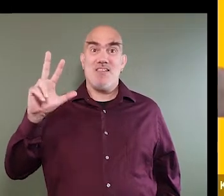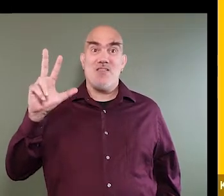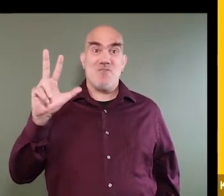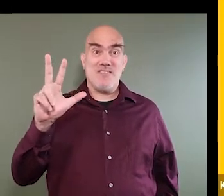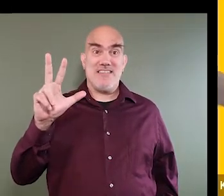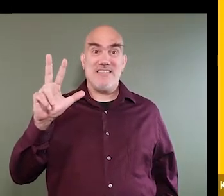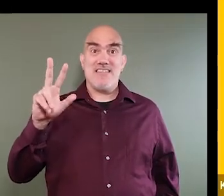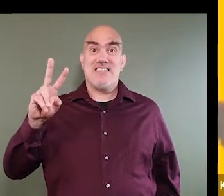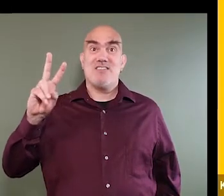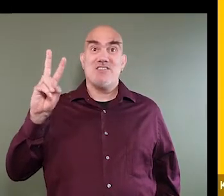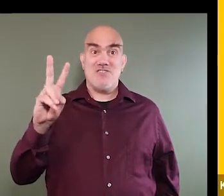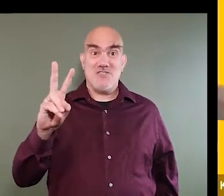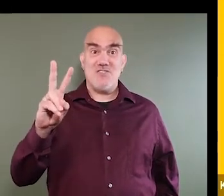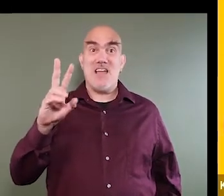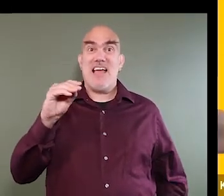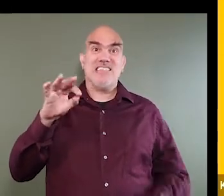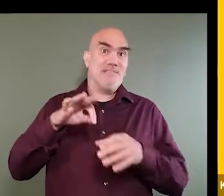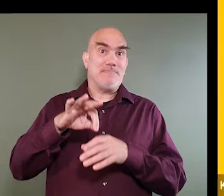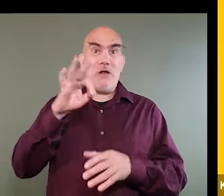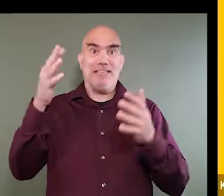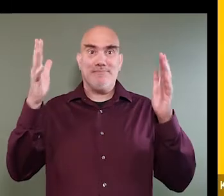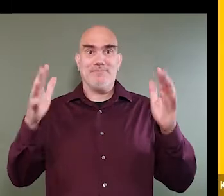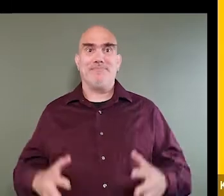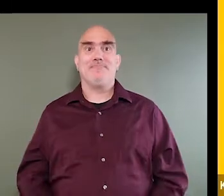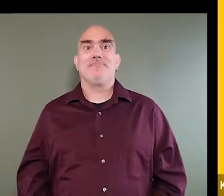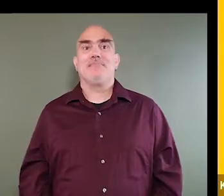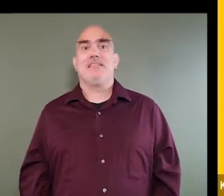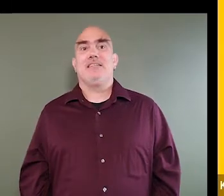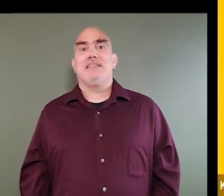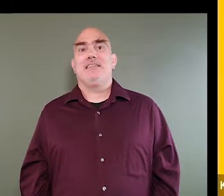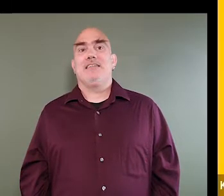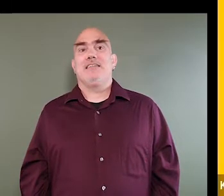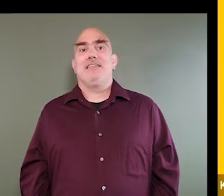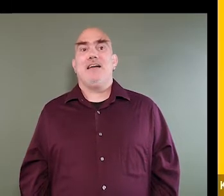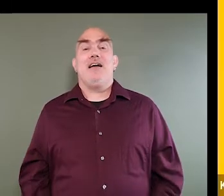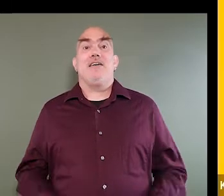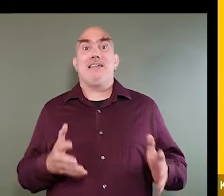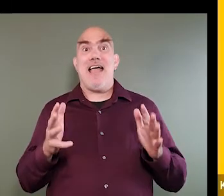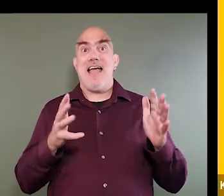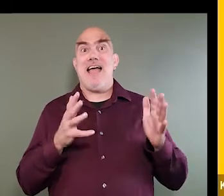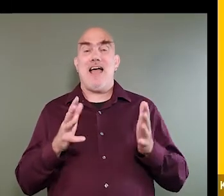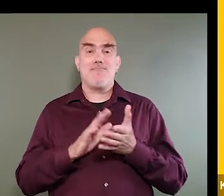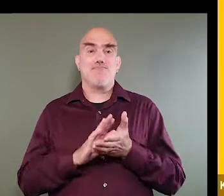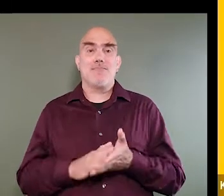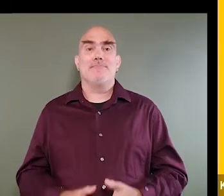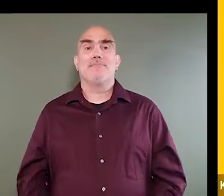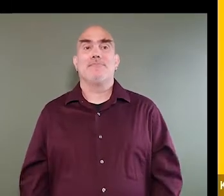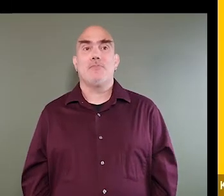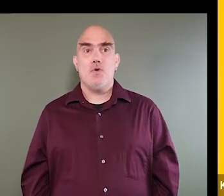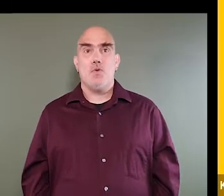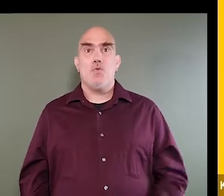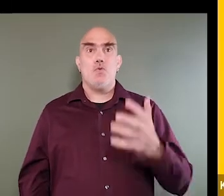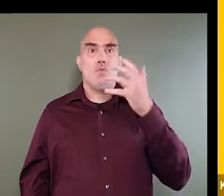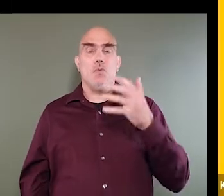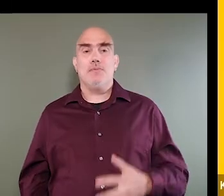3, 2, and spirit. Woo!